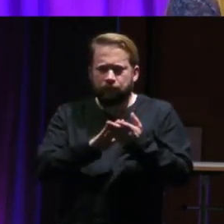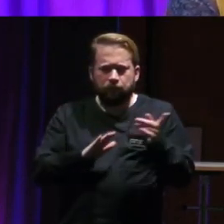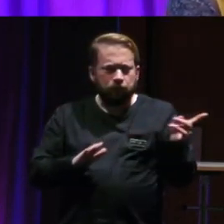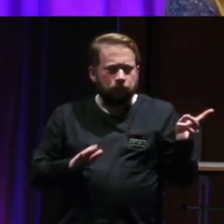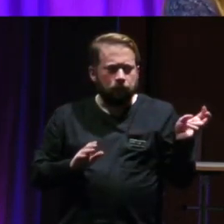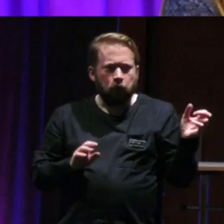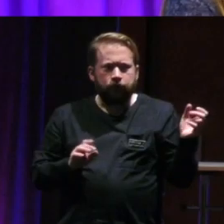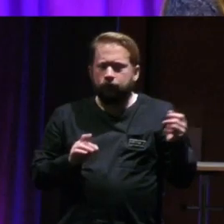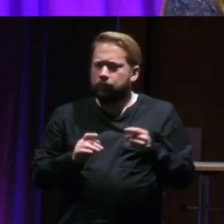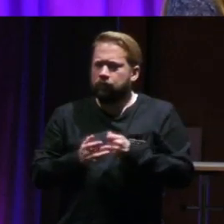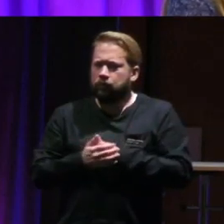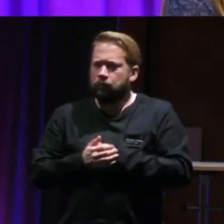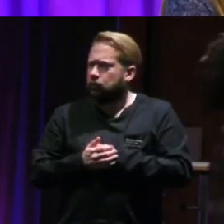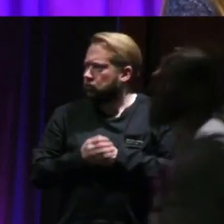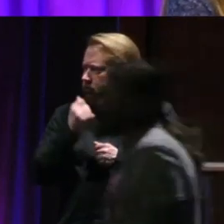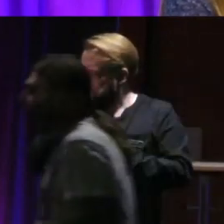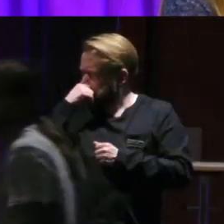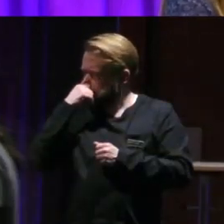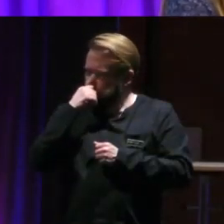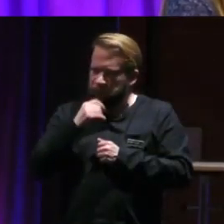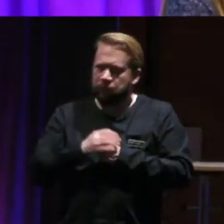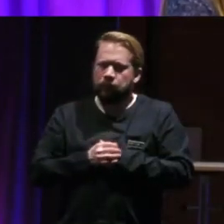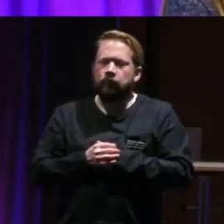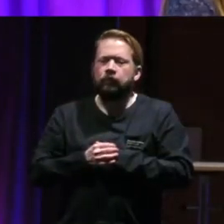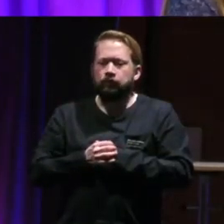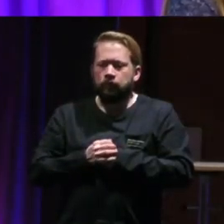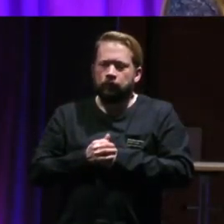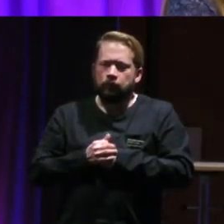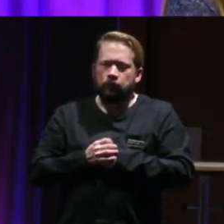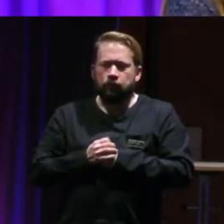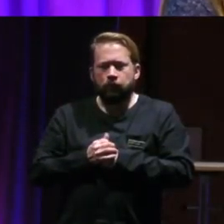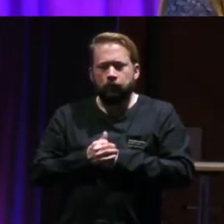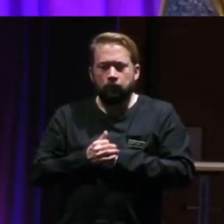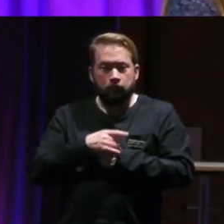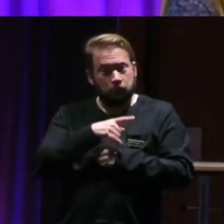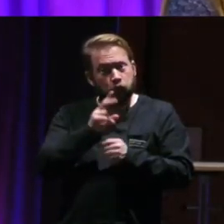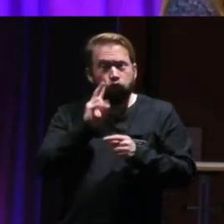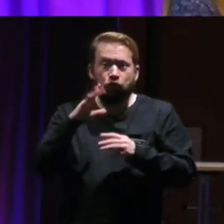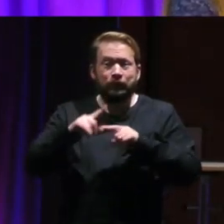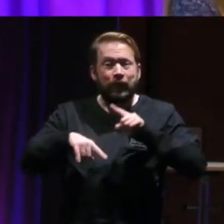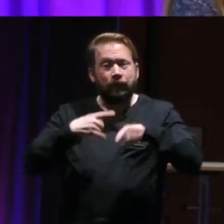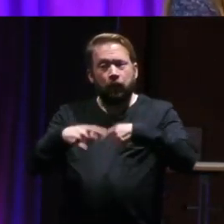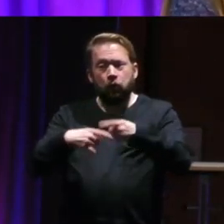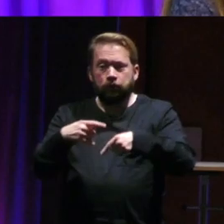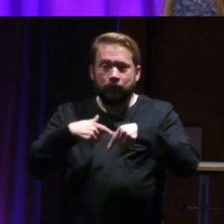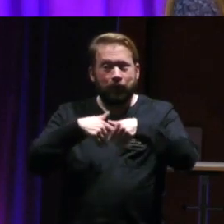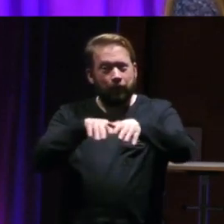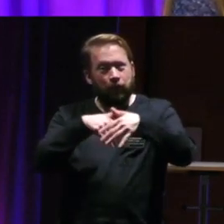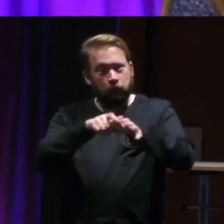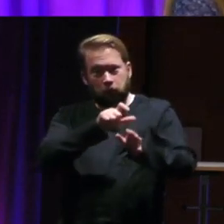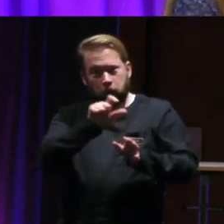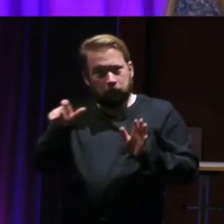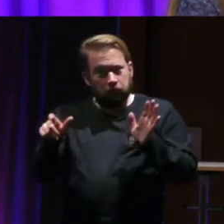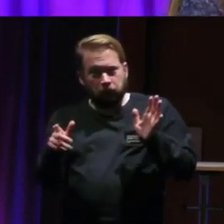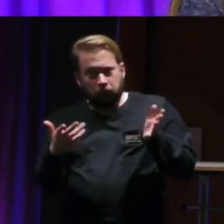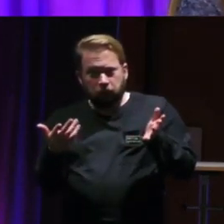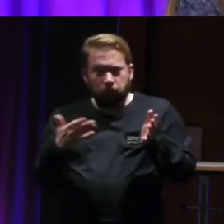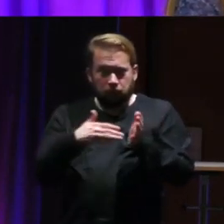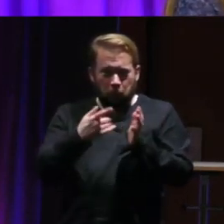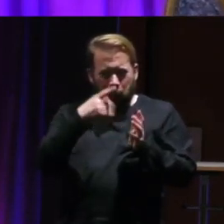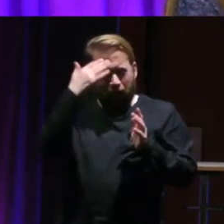So there is, to sum up, there is sort of a new generation of demonstrators in the streets, but because the sort of the old ones got too scared or left